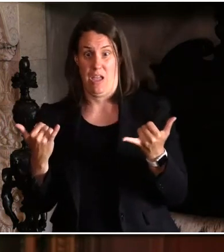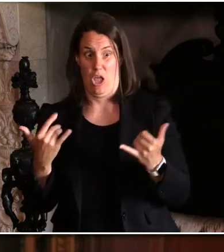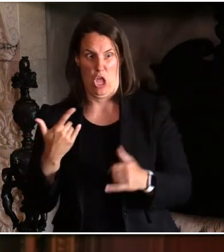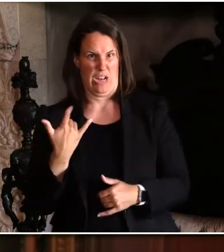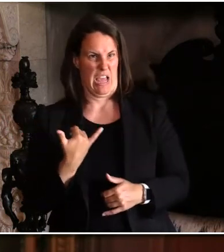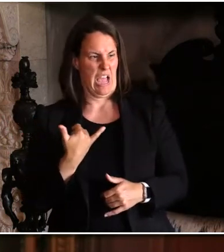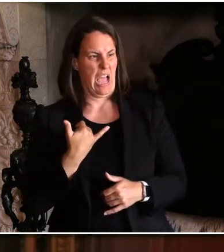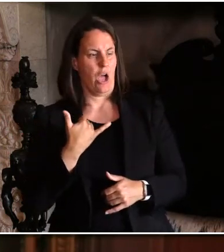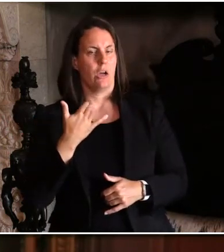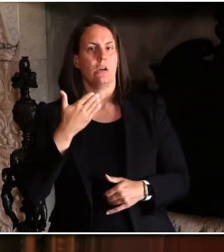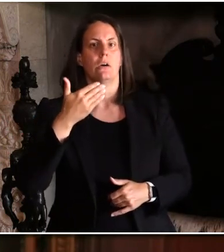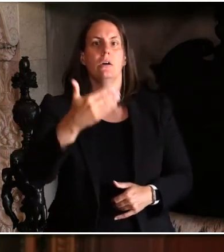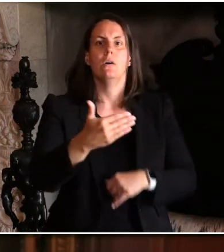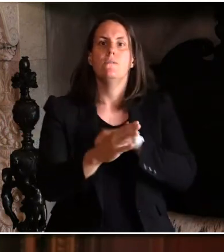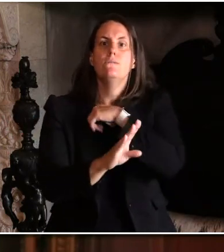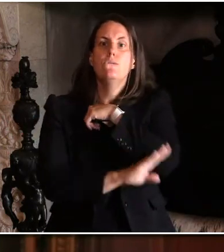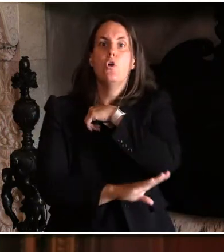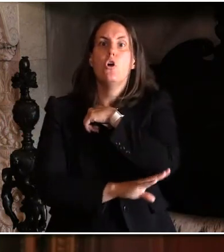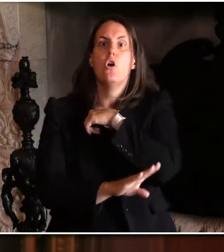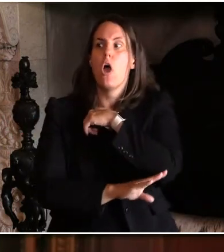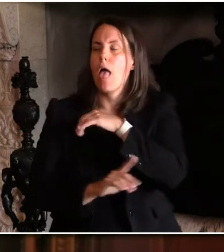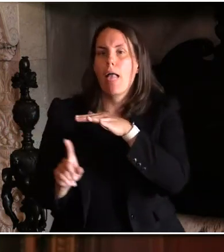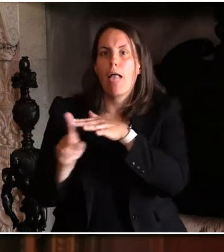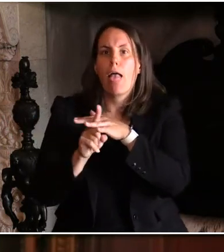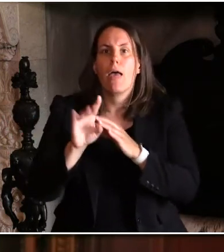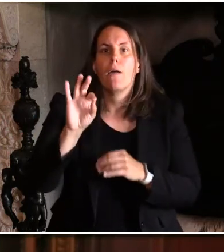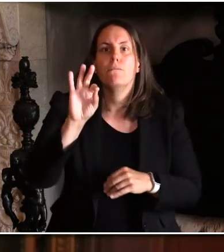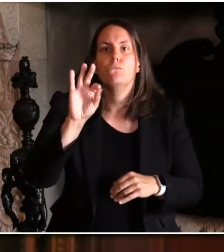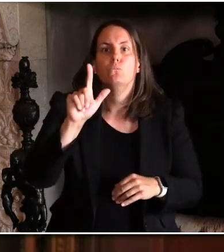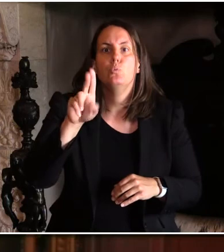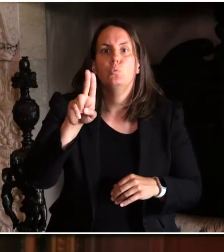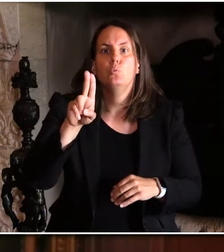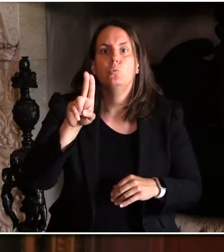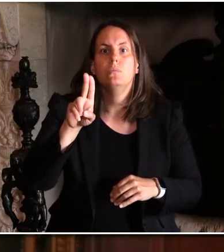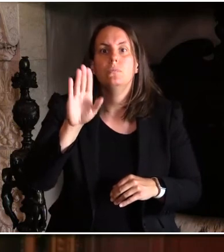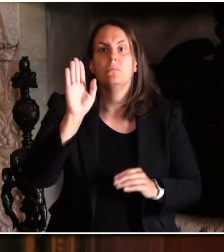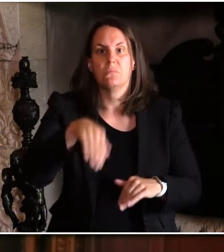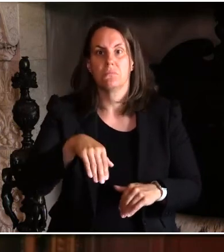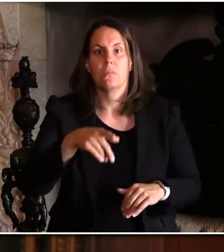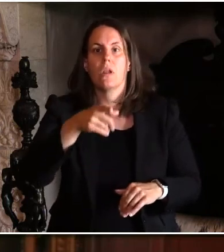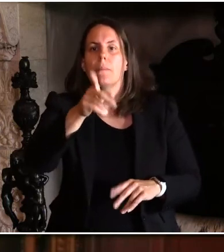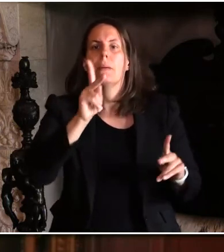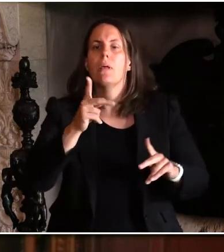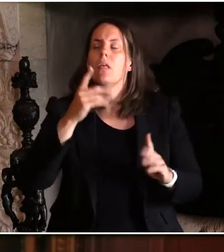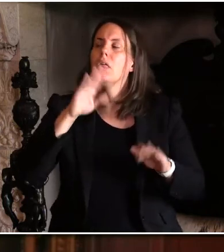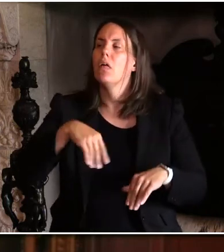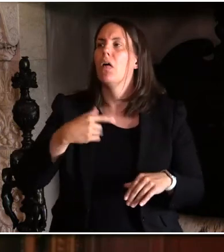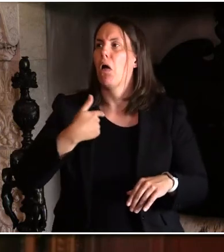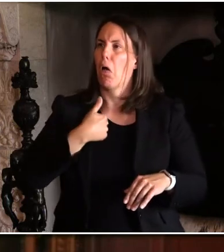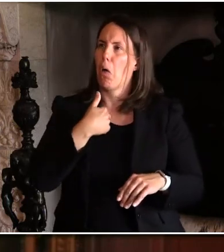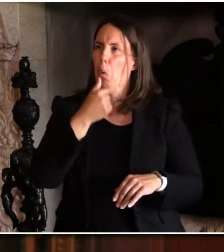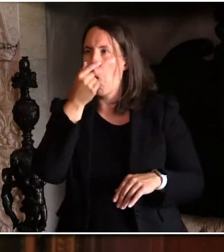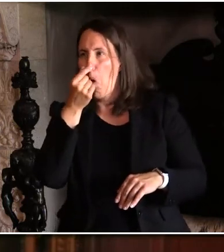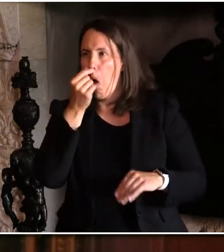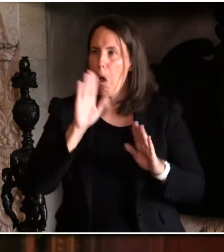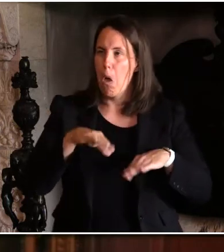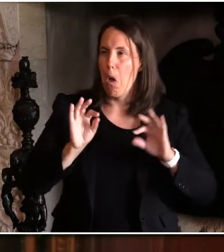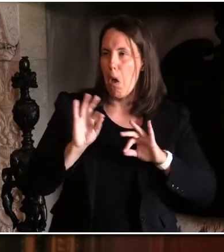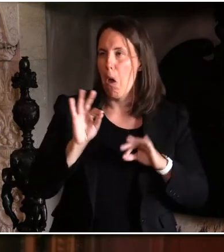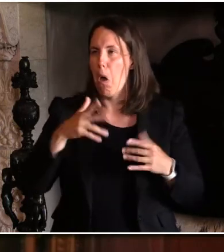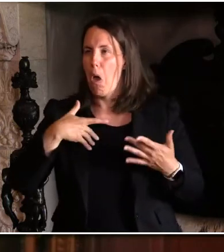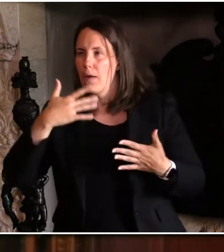in a COVID-19 test. Mm-hmm. And where the test happens, whether it's a community testing site or a primary care clinic or an urgent